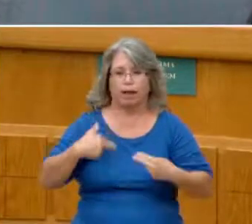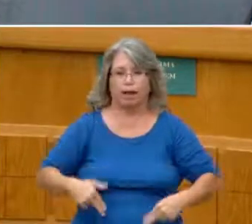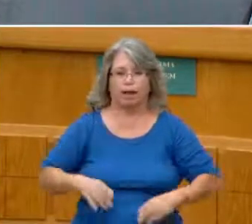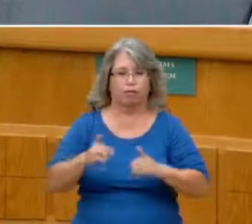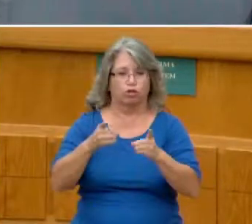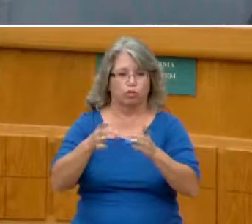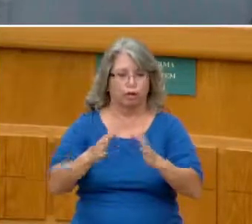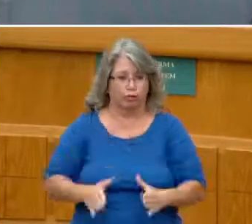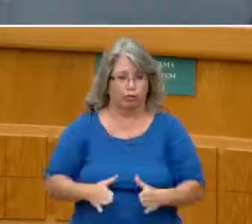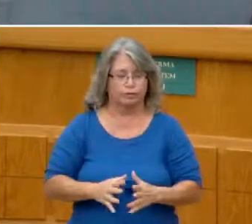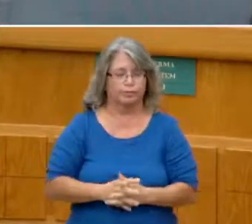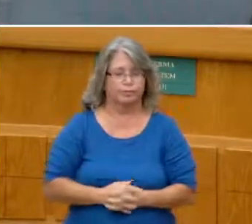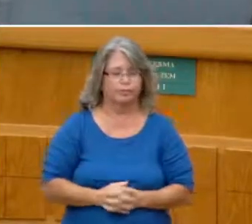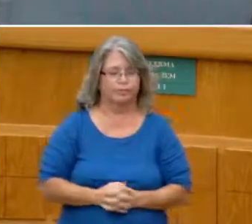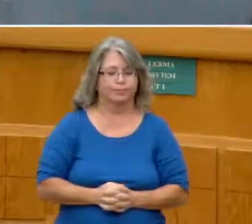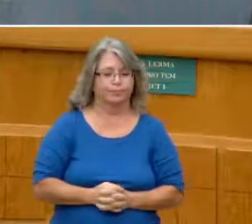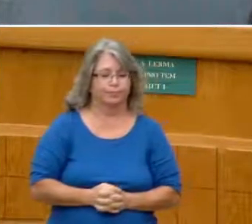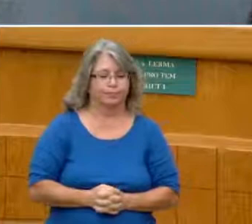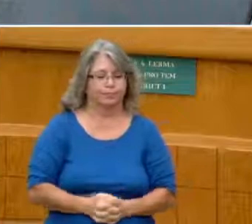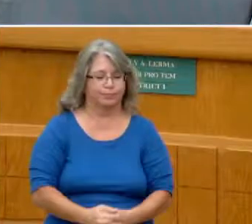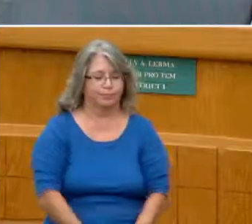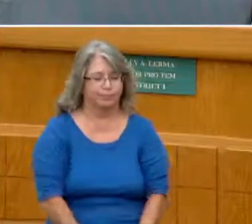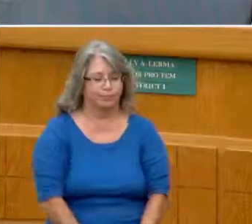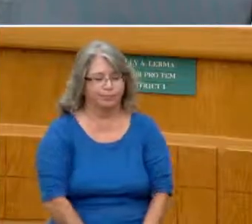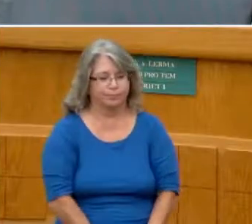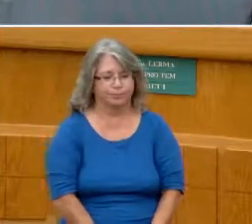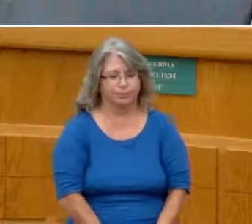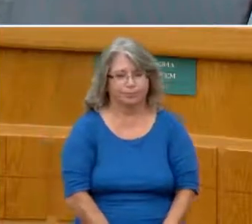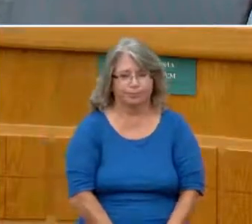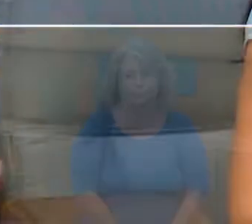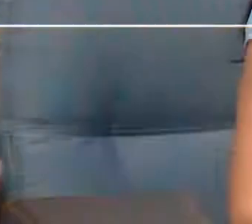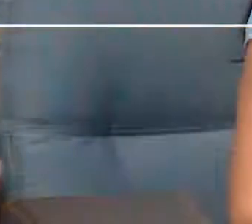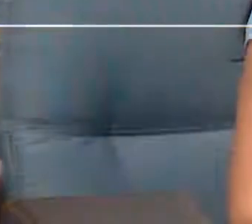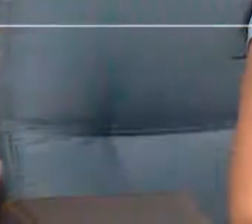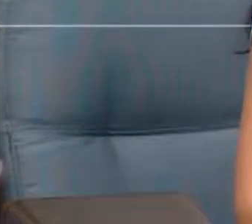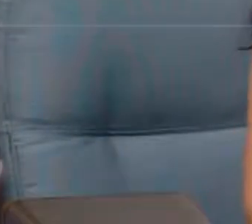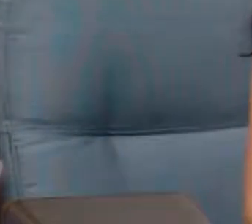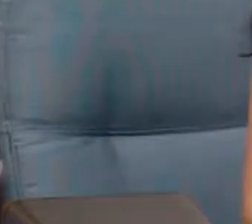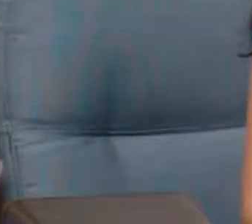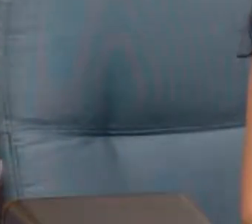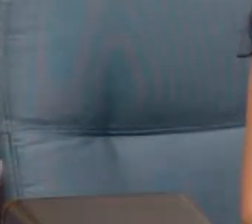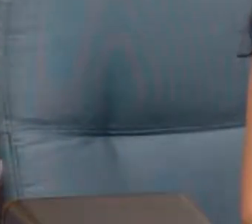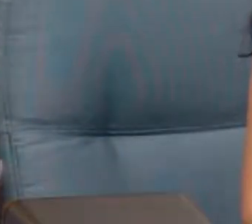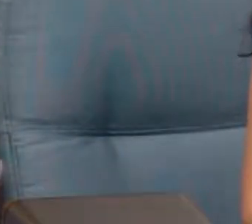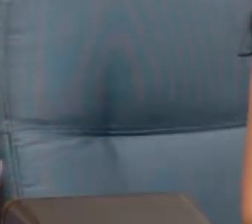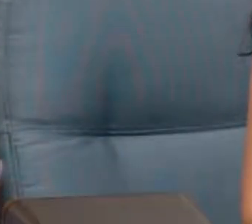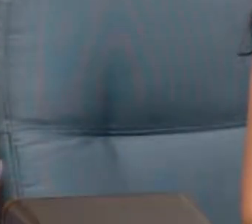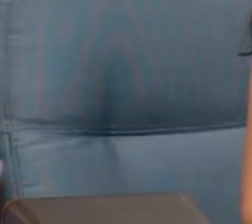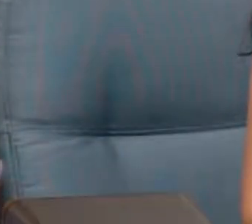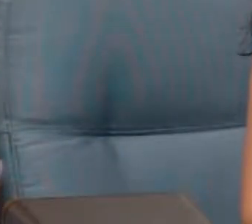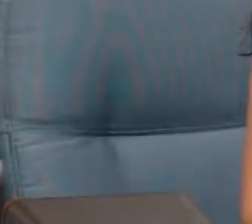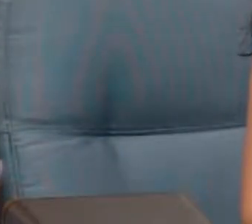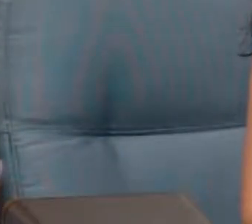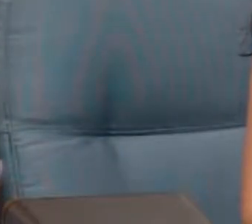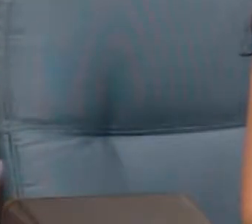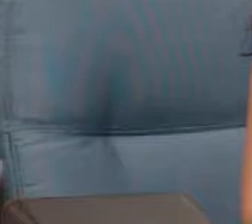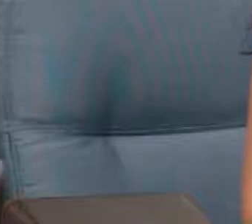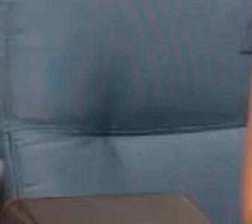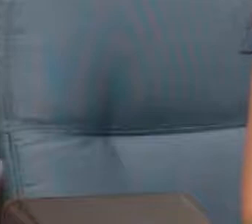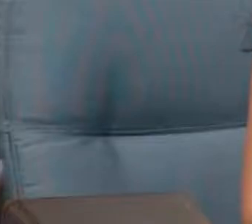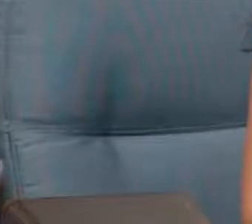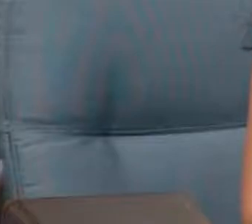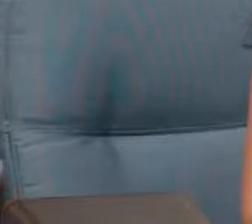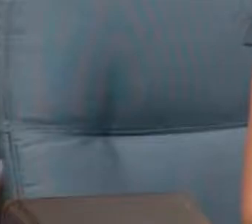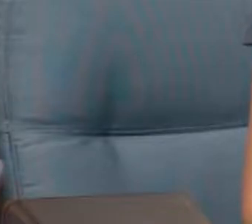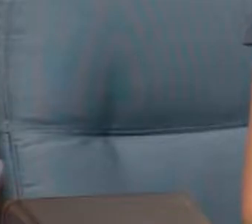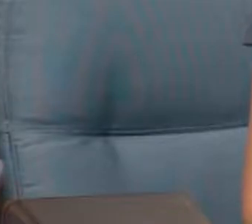por trabajar arduamente y hacer disponibles las vacunas para todos los residentes que decidan vacunarse. En cuanto a estadísticas, las vacunas administradas a partir